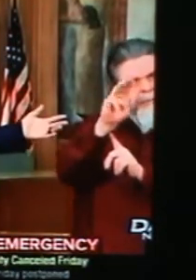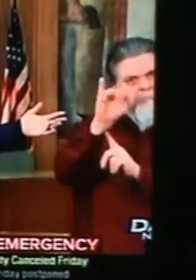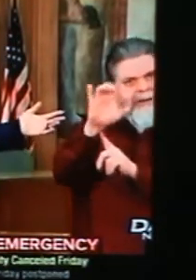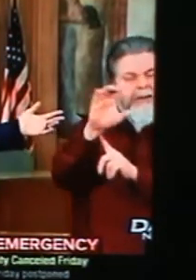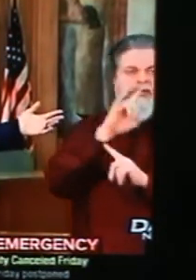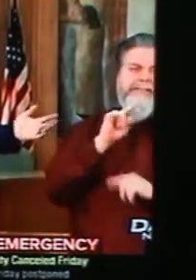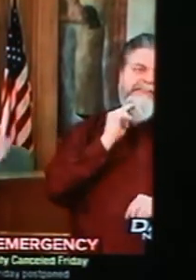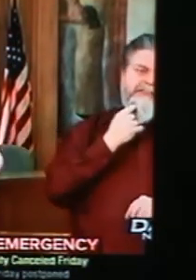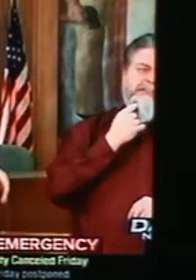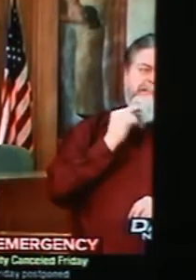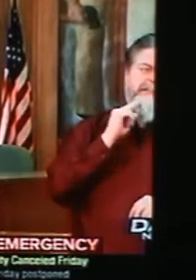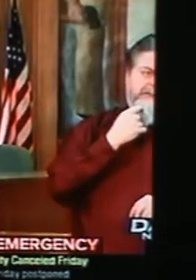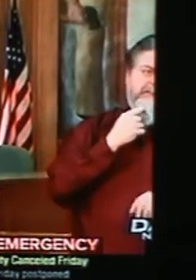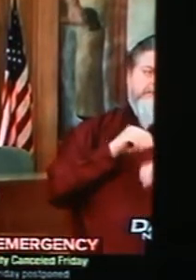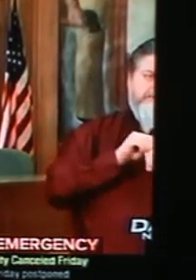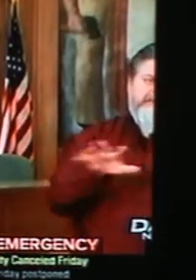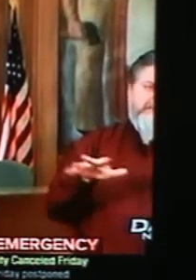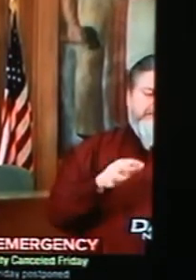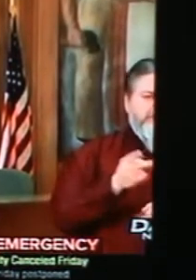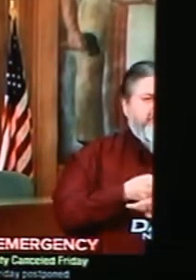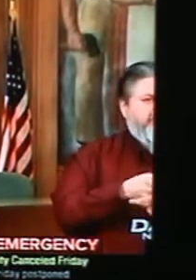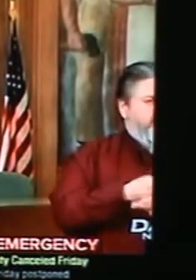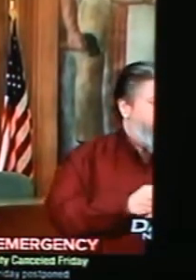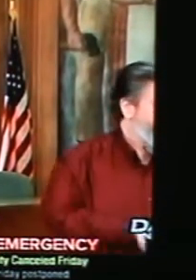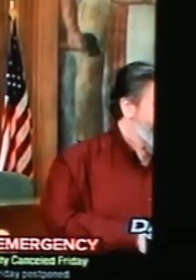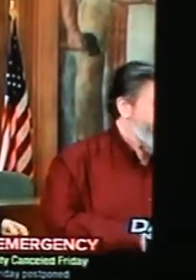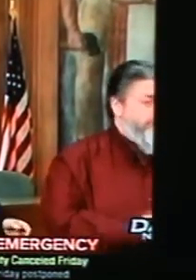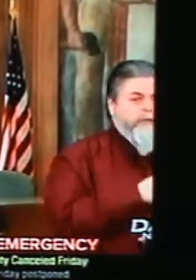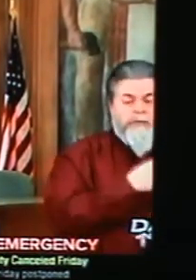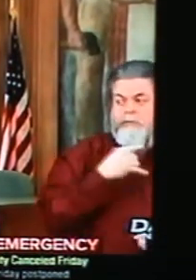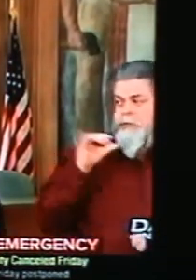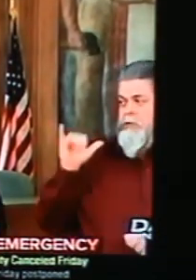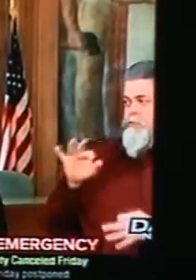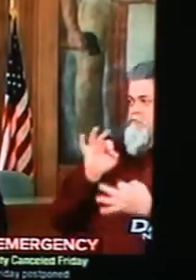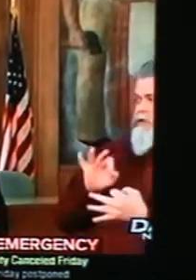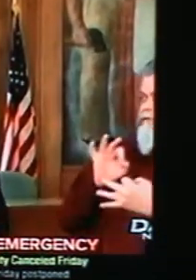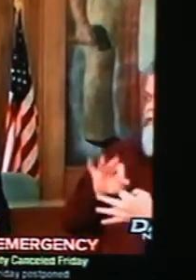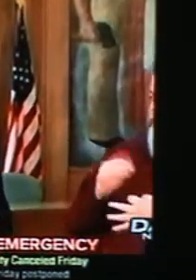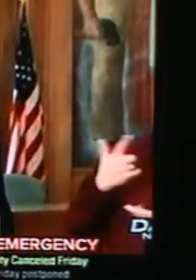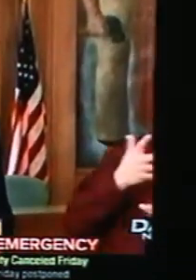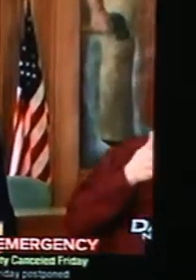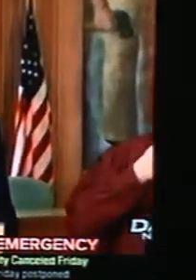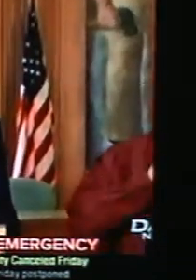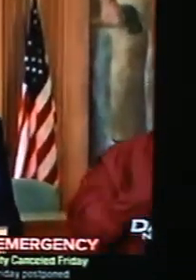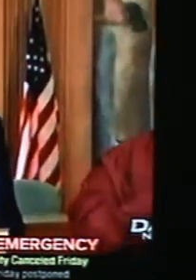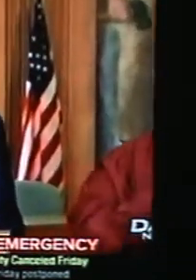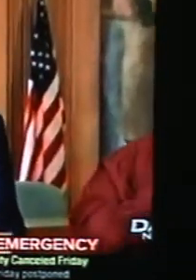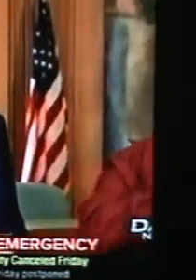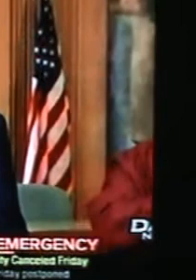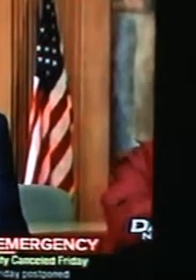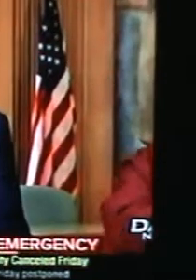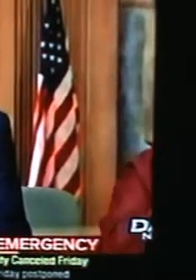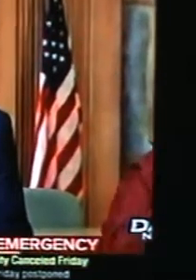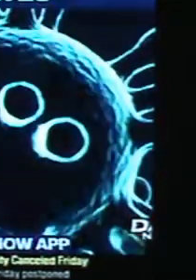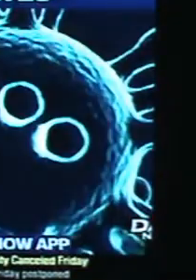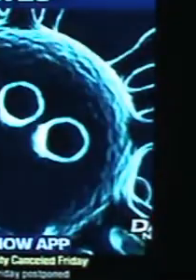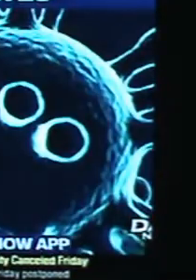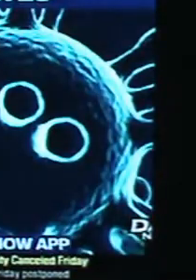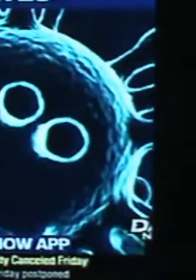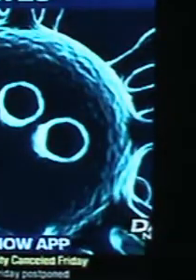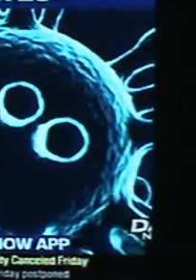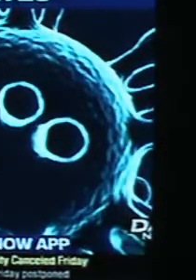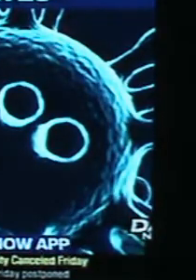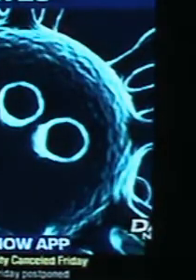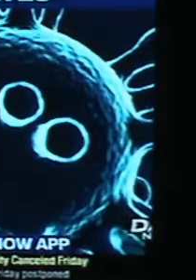Jill, I don't know if you have anything else you want to touch on the EOC? Okay, so that's how we'll stand that up. All right, Mayor Paul Ten